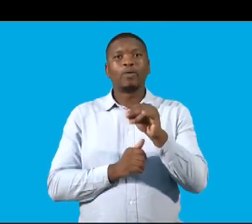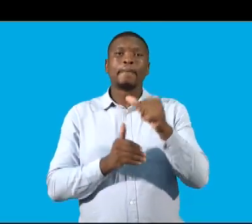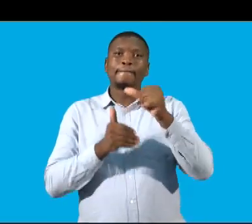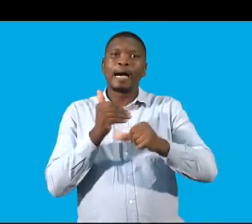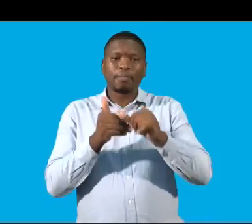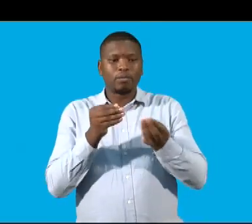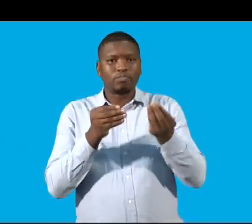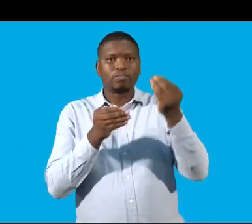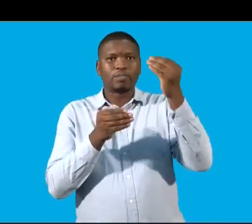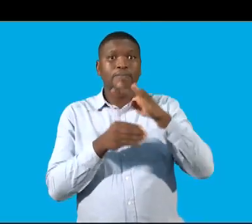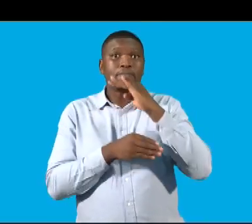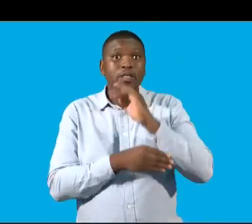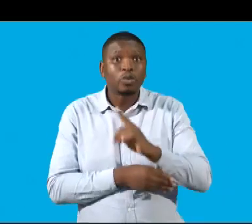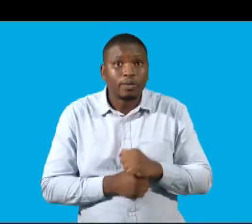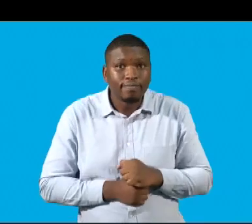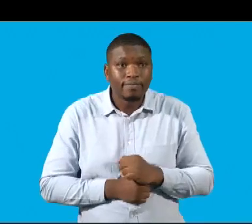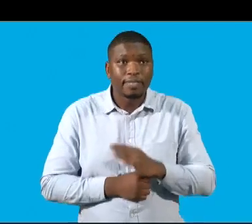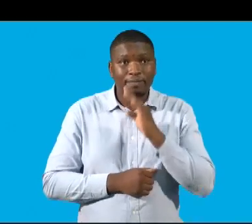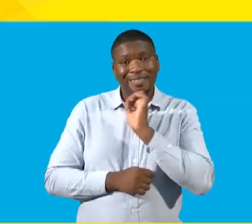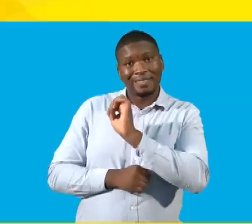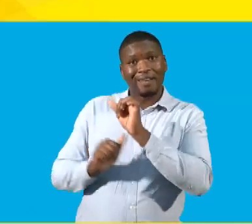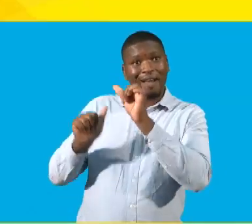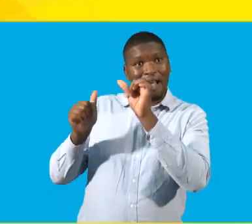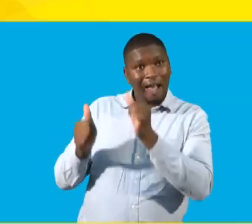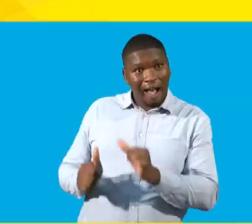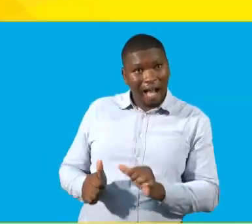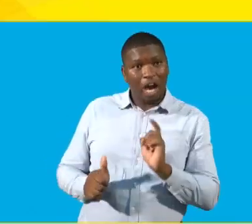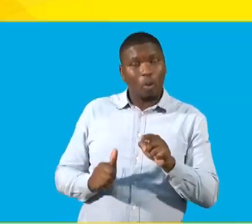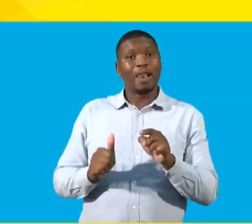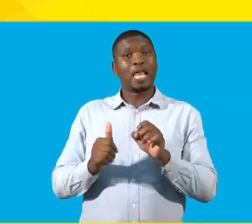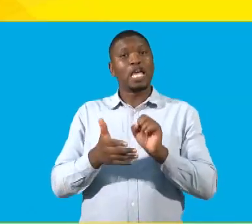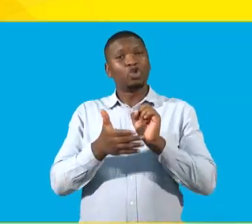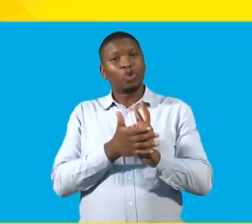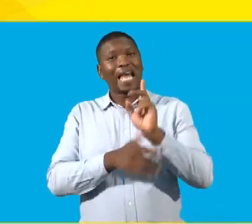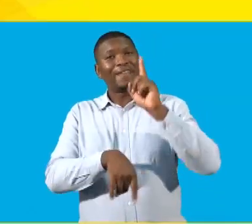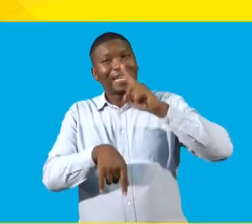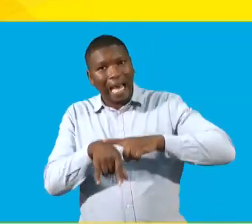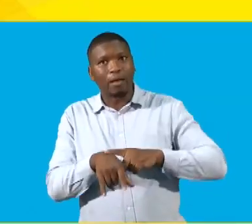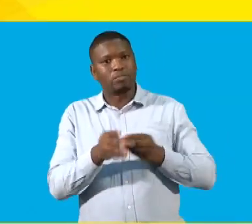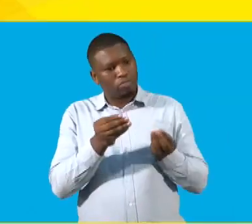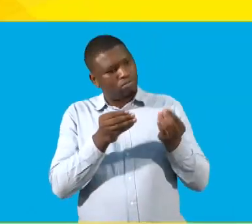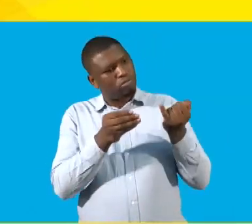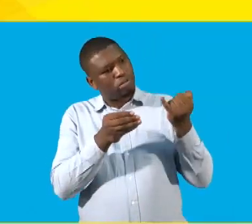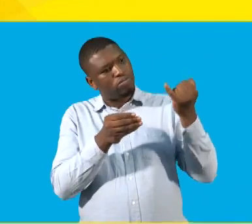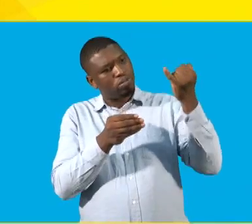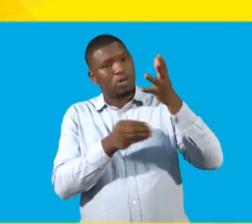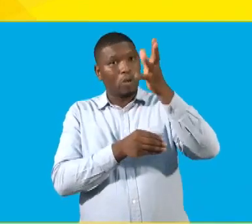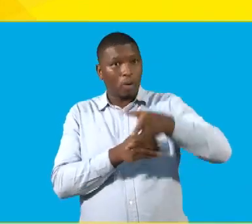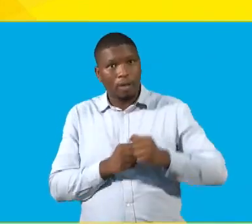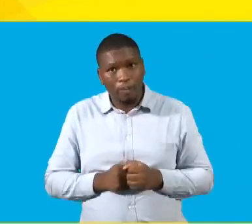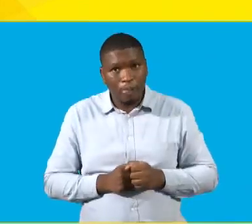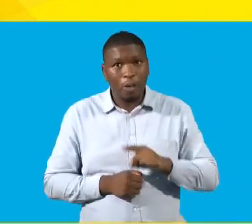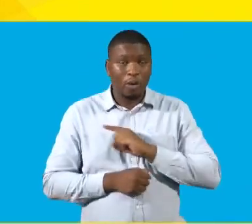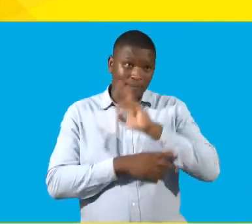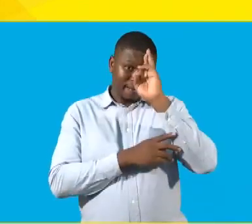monthly. So compounded monthly means that this account is going to get interest 12 times in a year, because